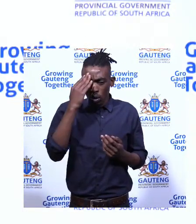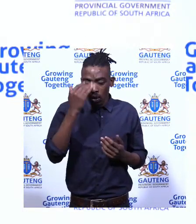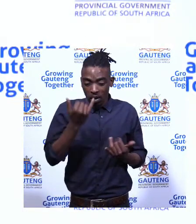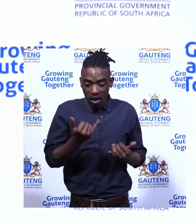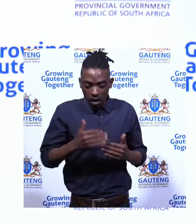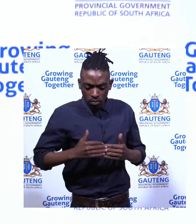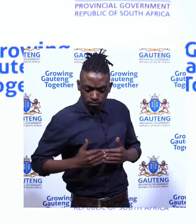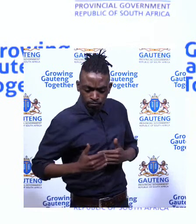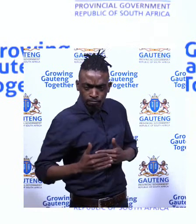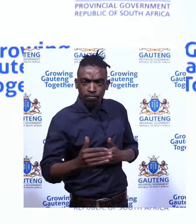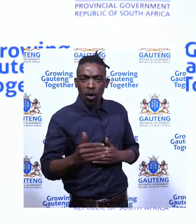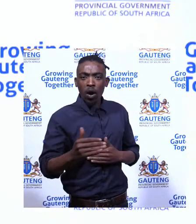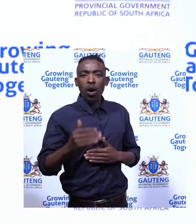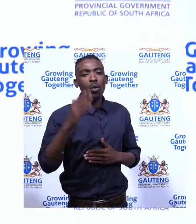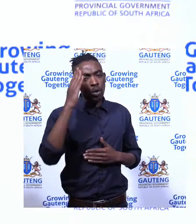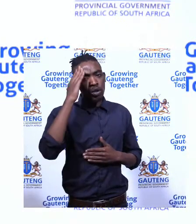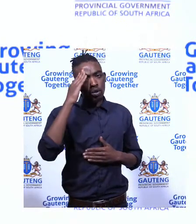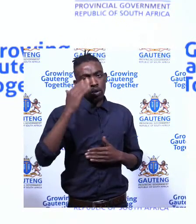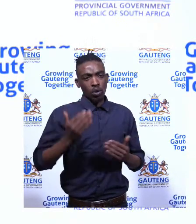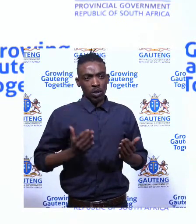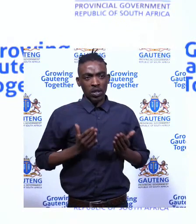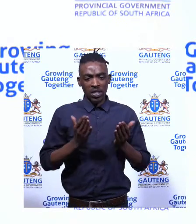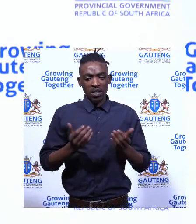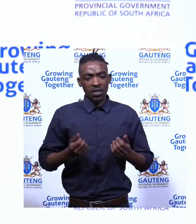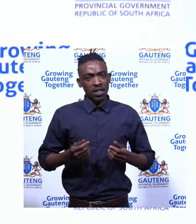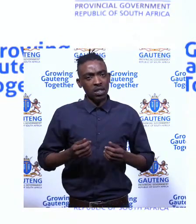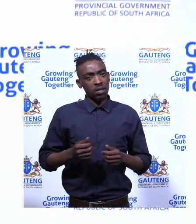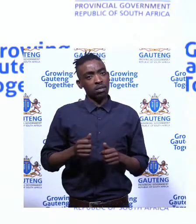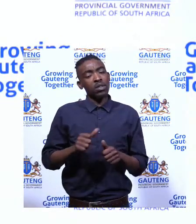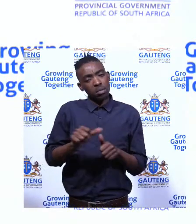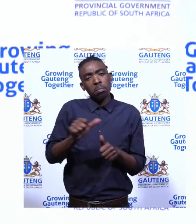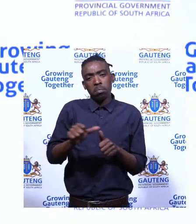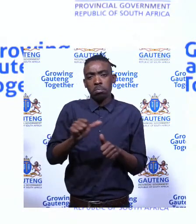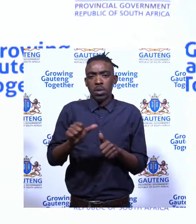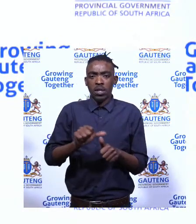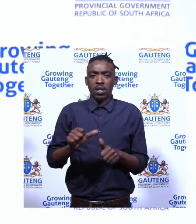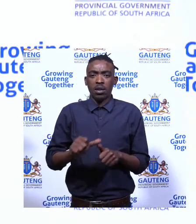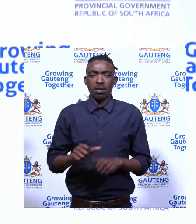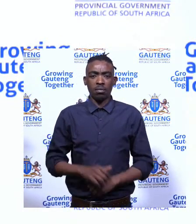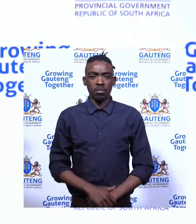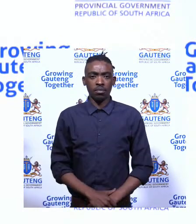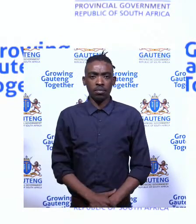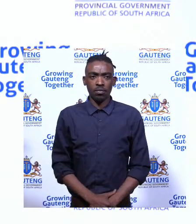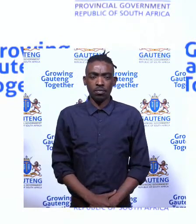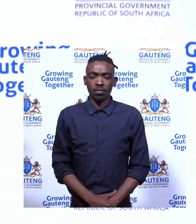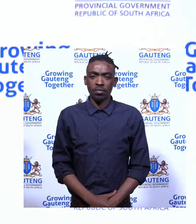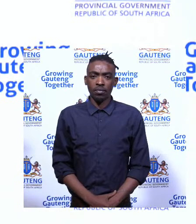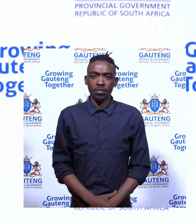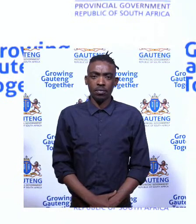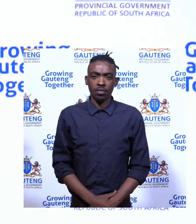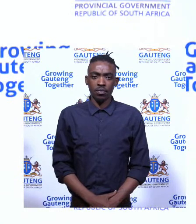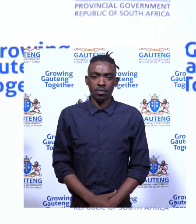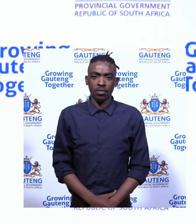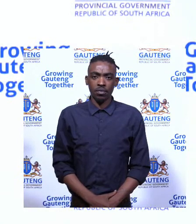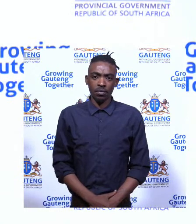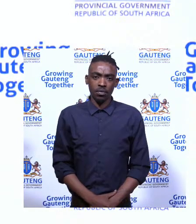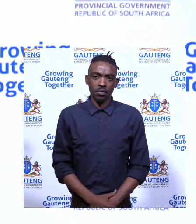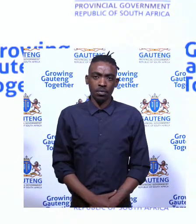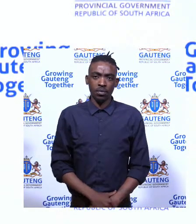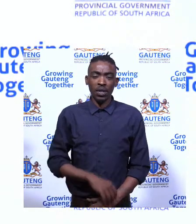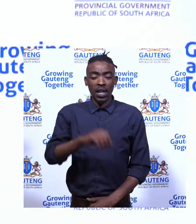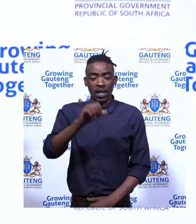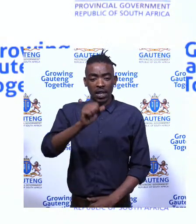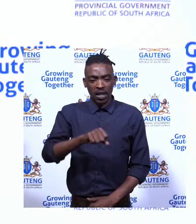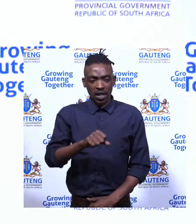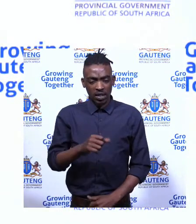also provide better services. And there is a need to re-look at the temporary